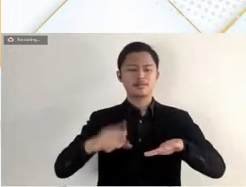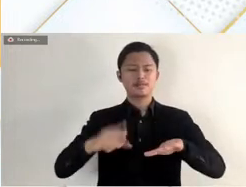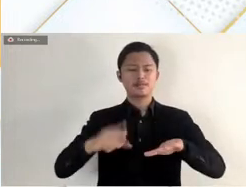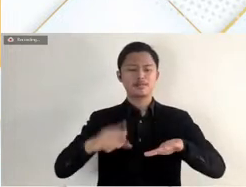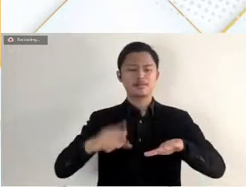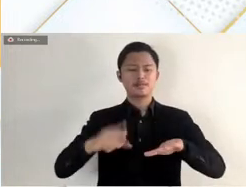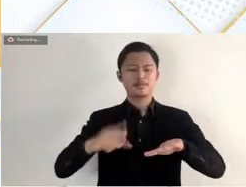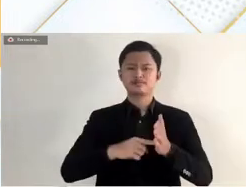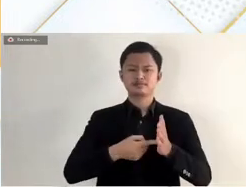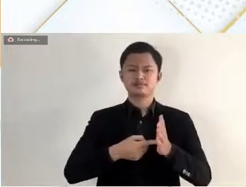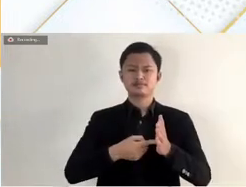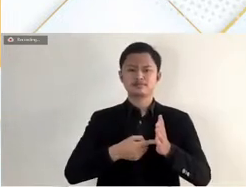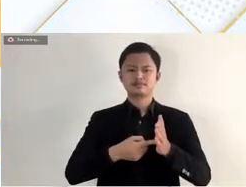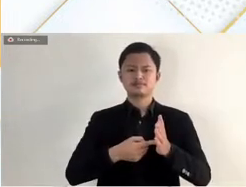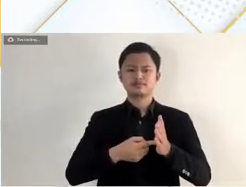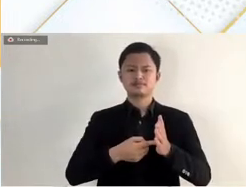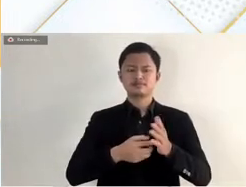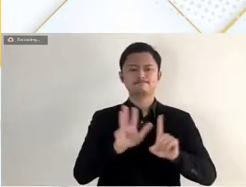began in